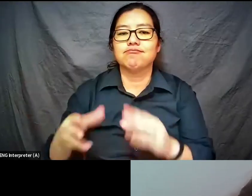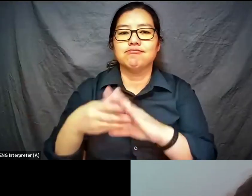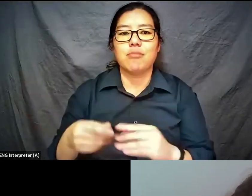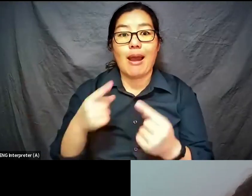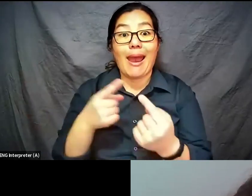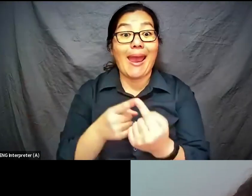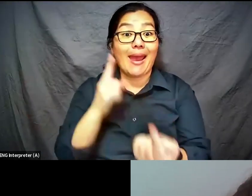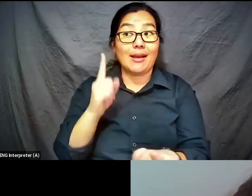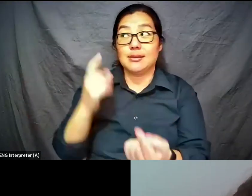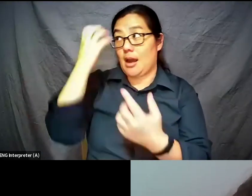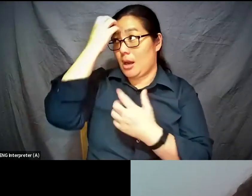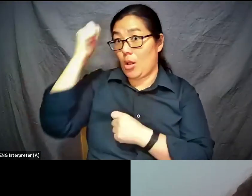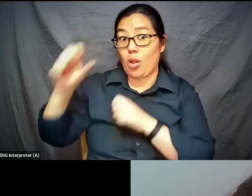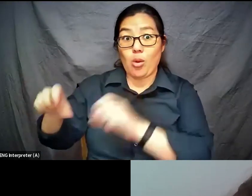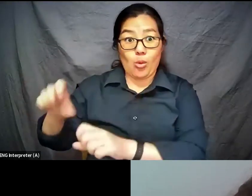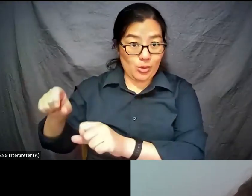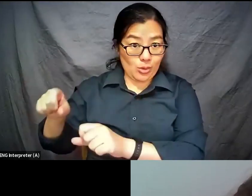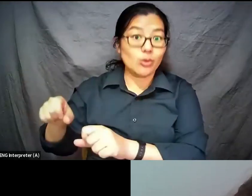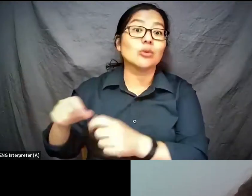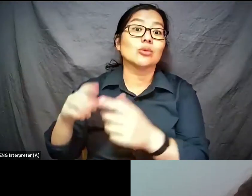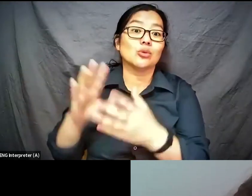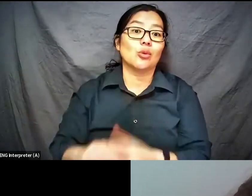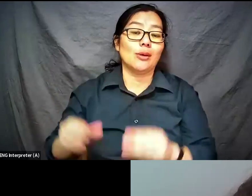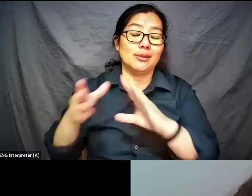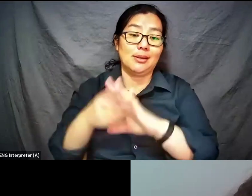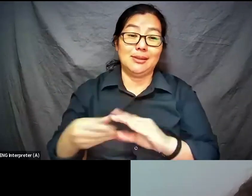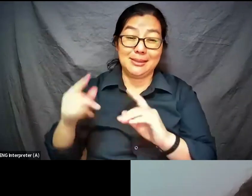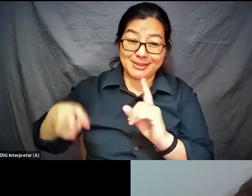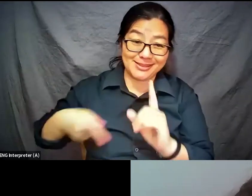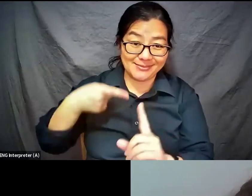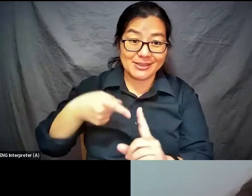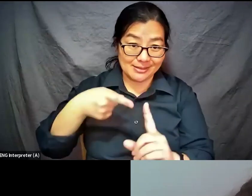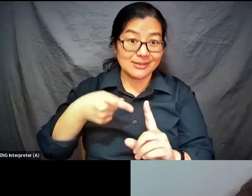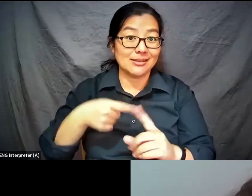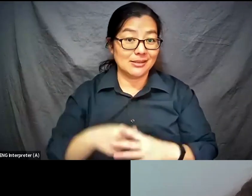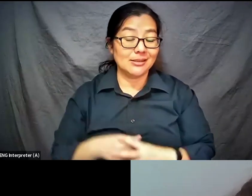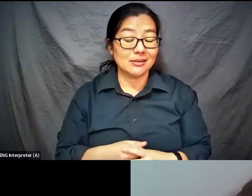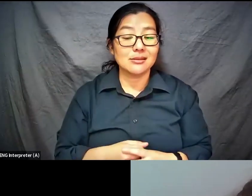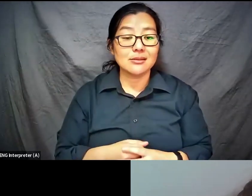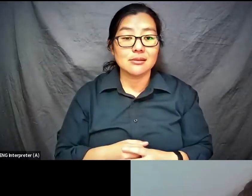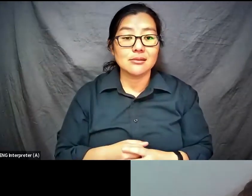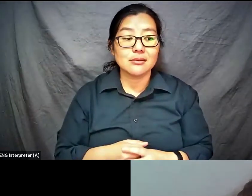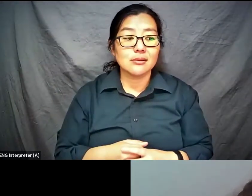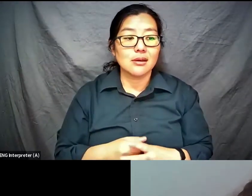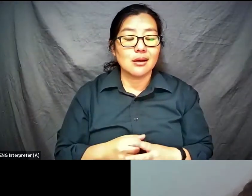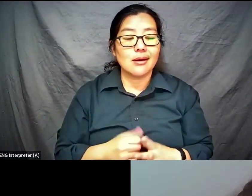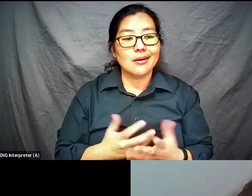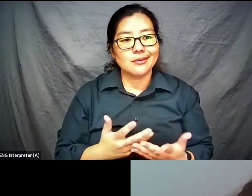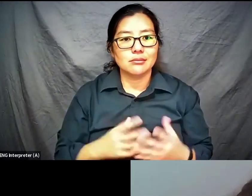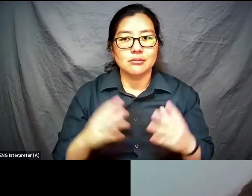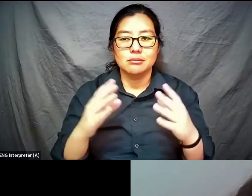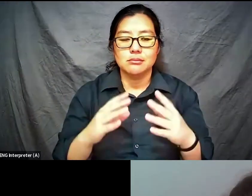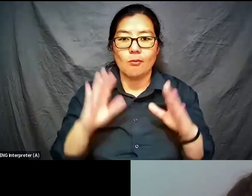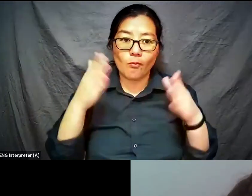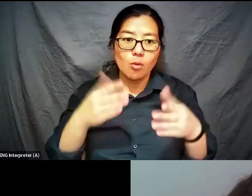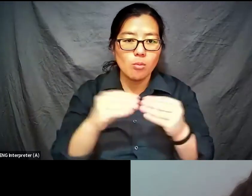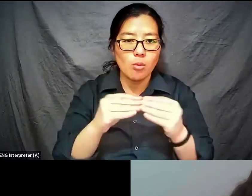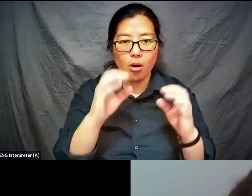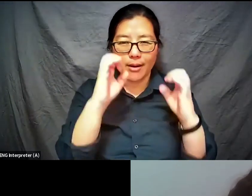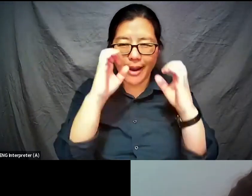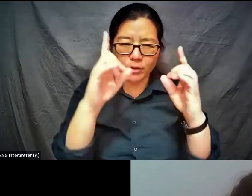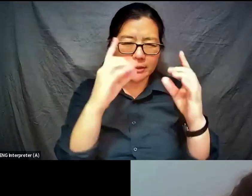one of many forms of subversive art. So I really liked how our panel kind of brought together like all of these different